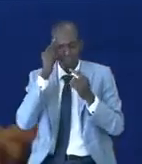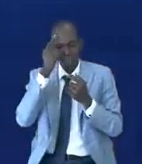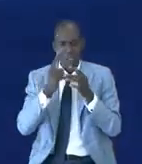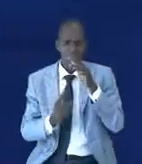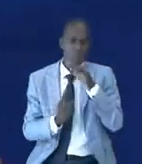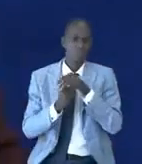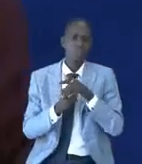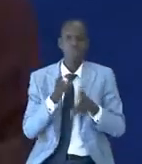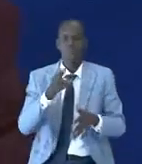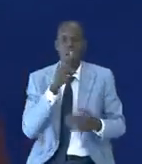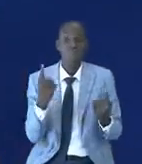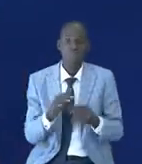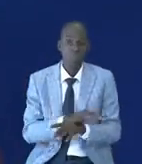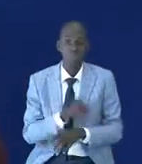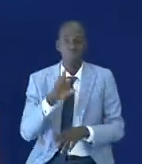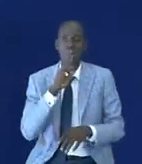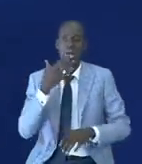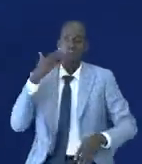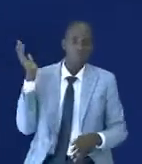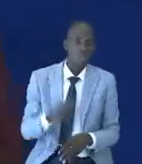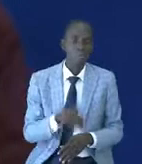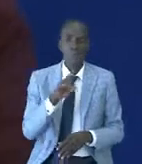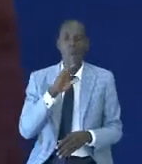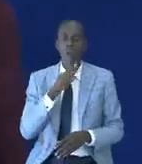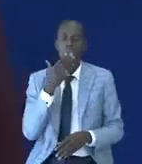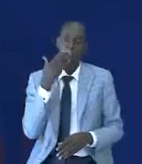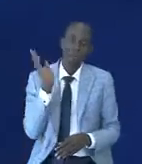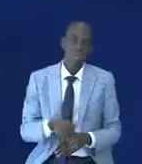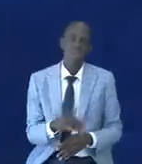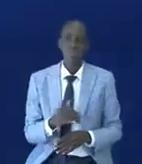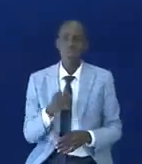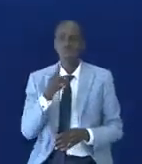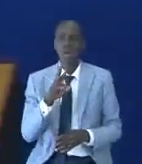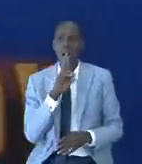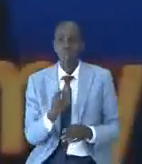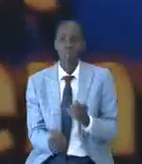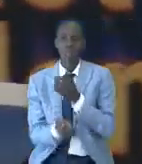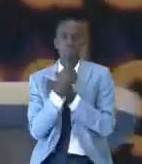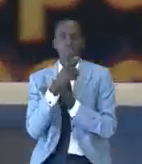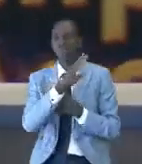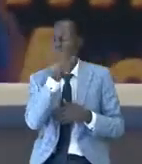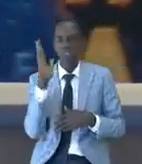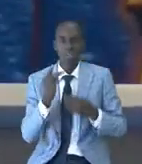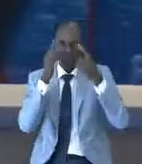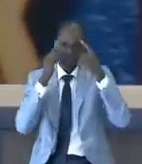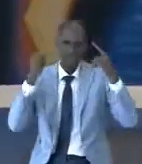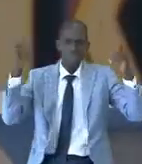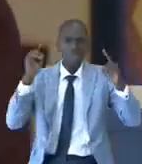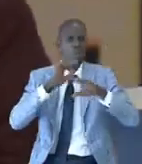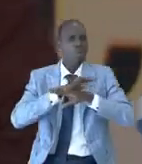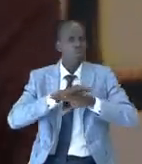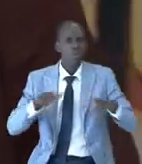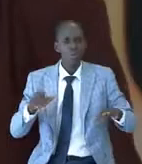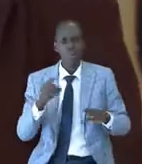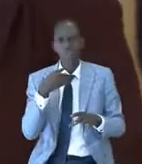you're sinful, you're bad, you're evil, you're conquered, you never do well, Don't